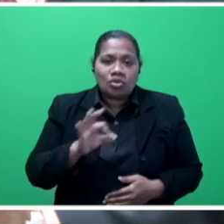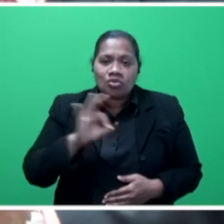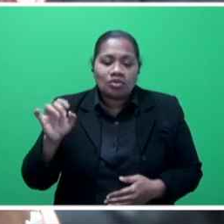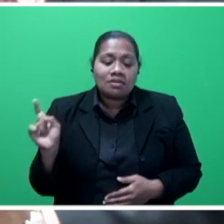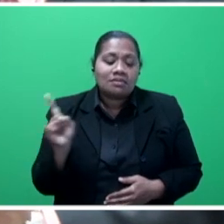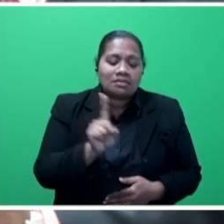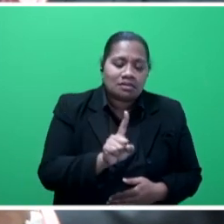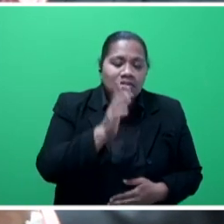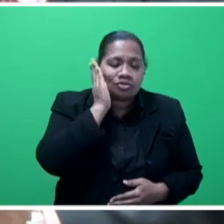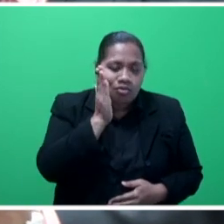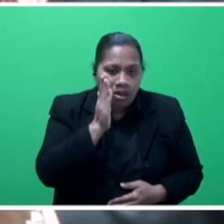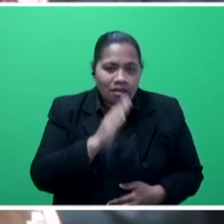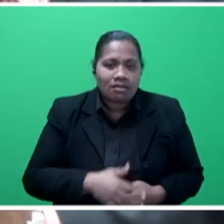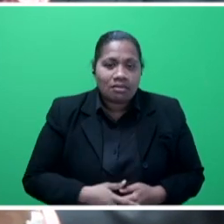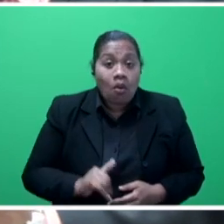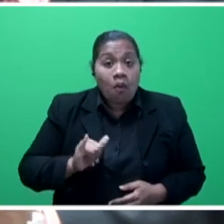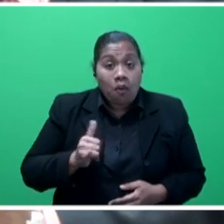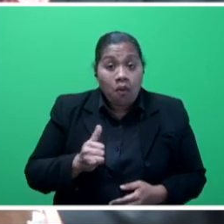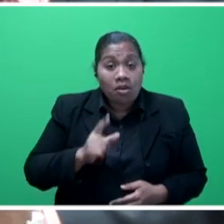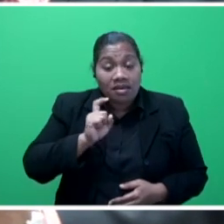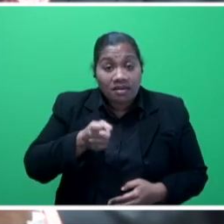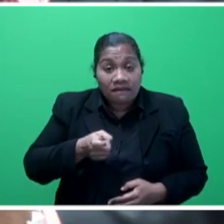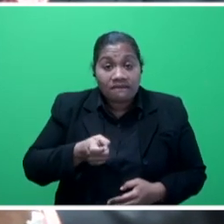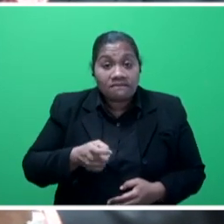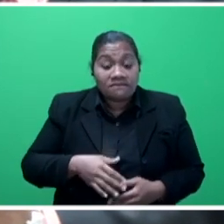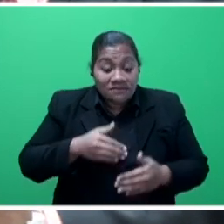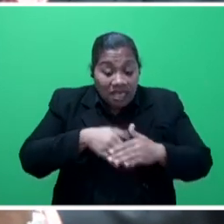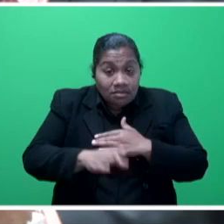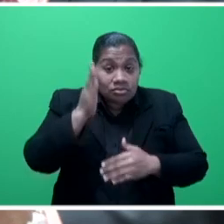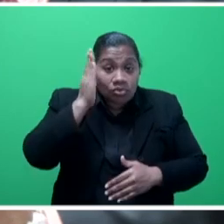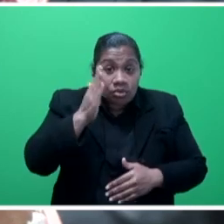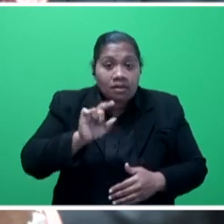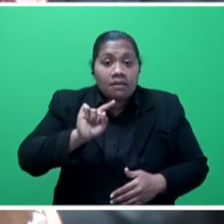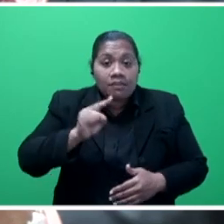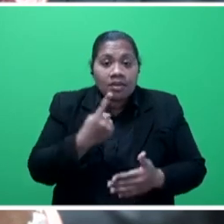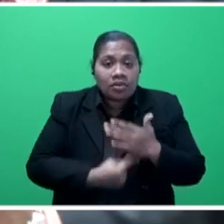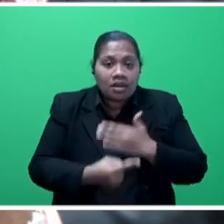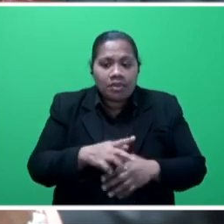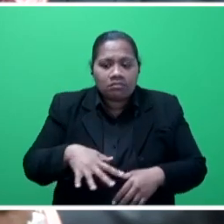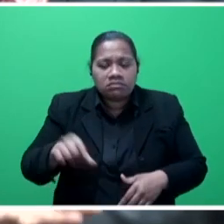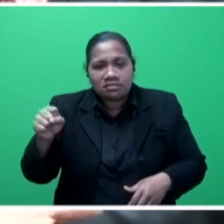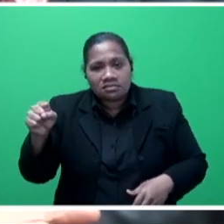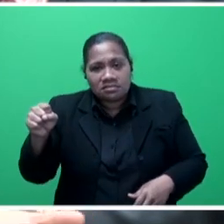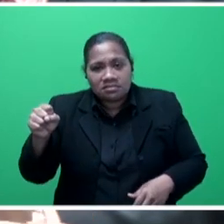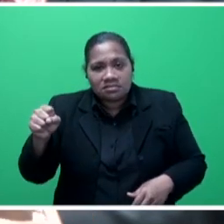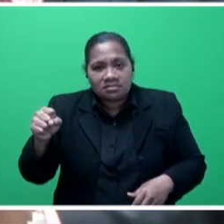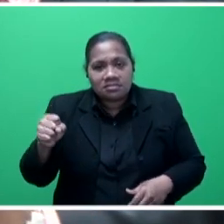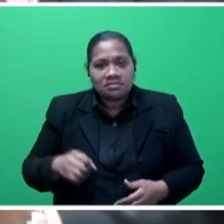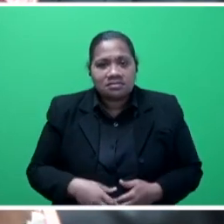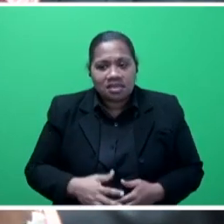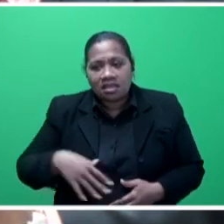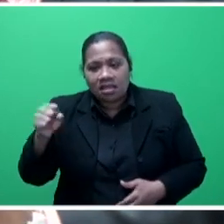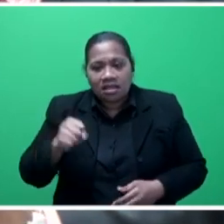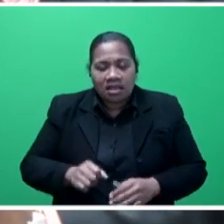to school, or if he or she is in the school but disappears in the quarters to